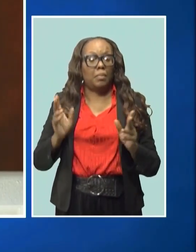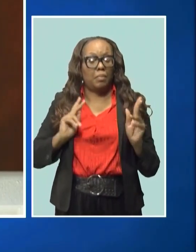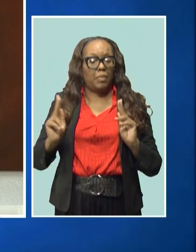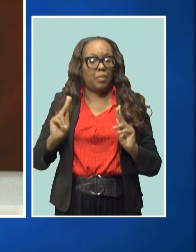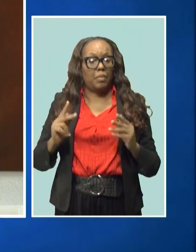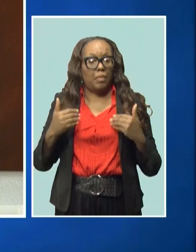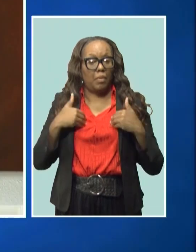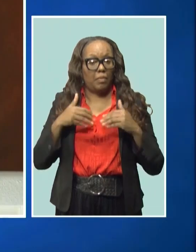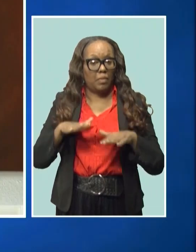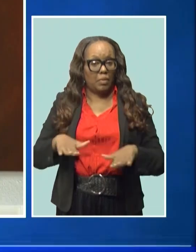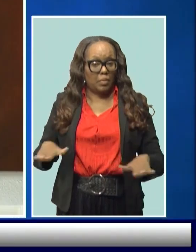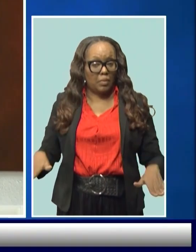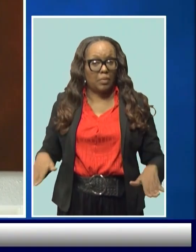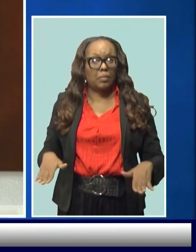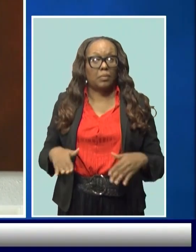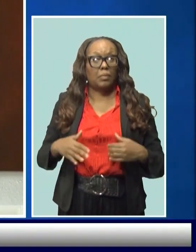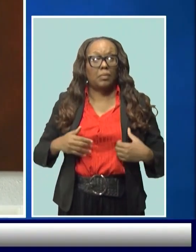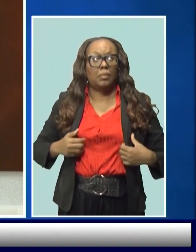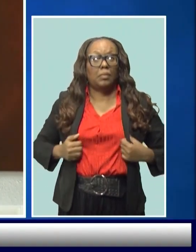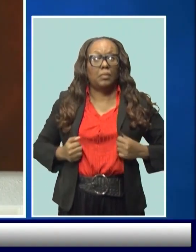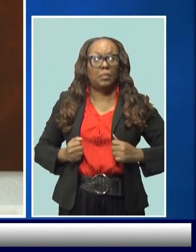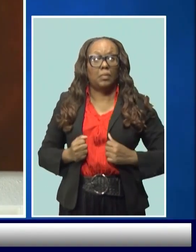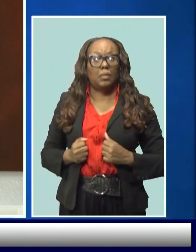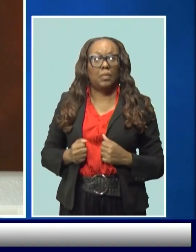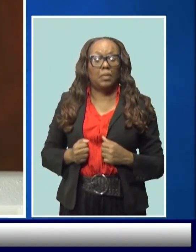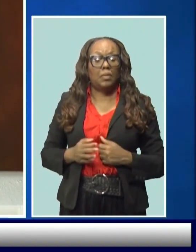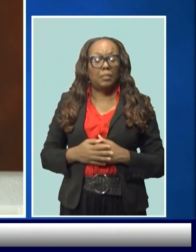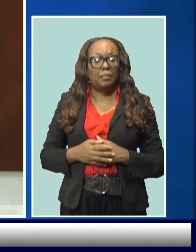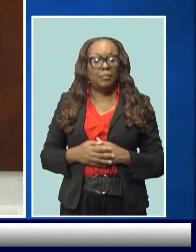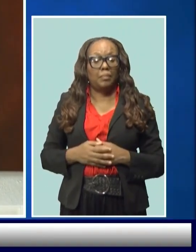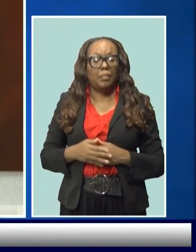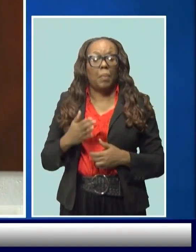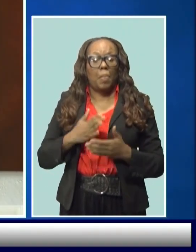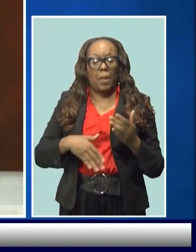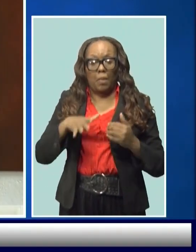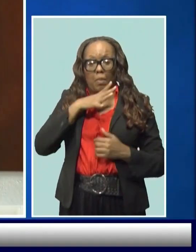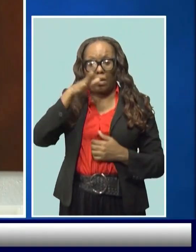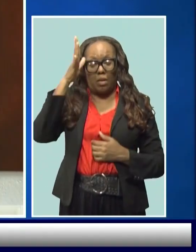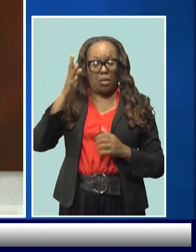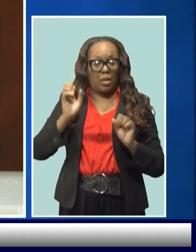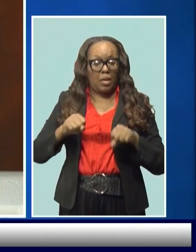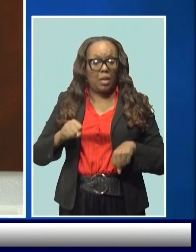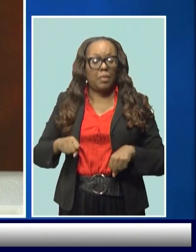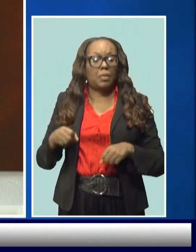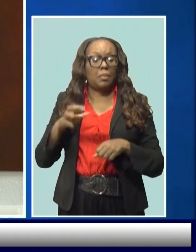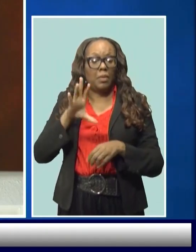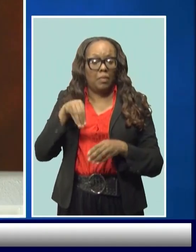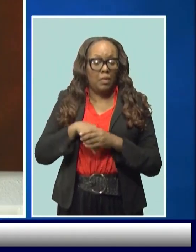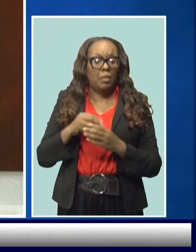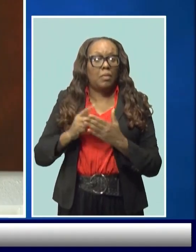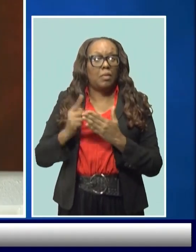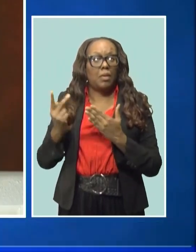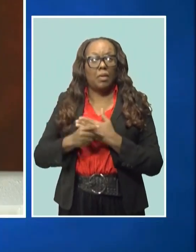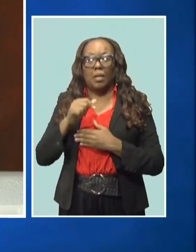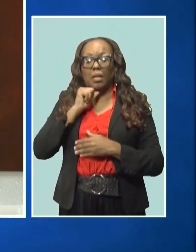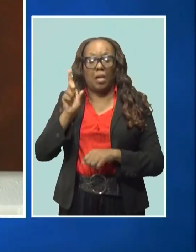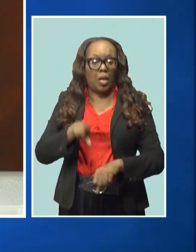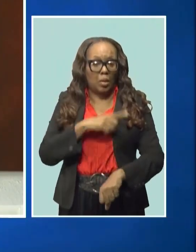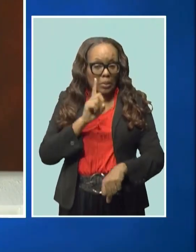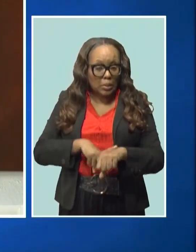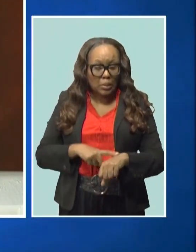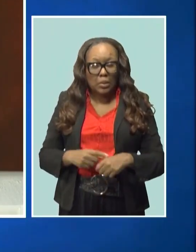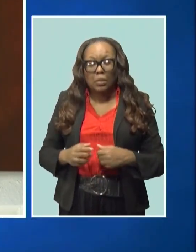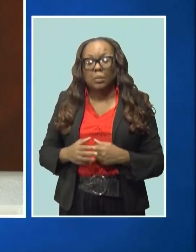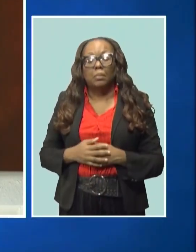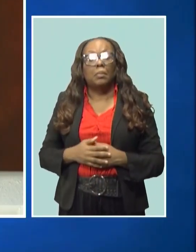who will obviously have their children in care and will be able to participate. It's not for a long period of time, so it still gives them